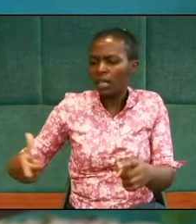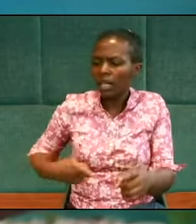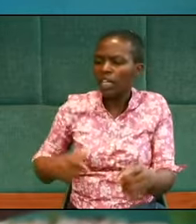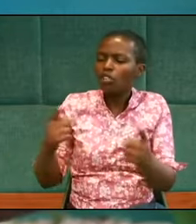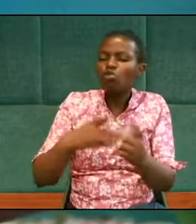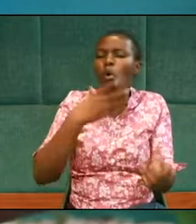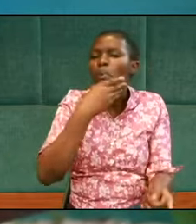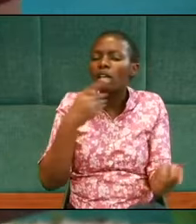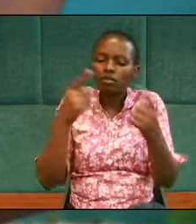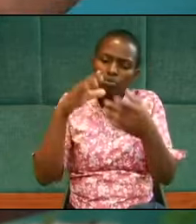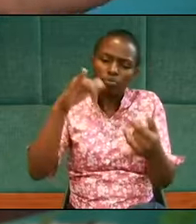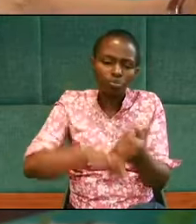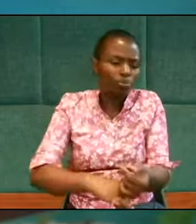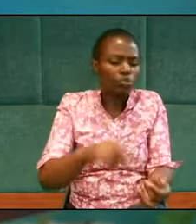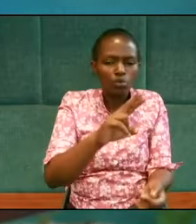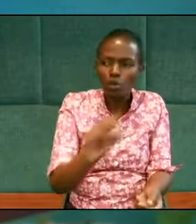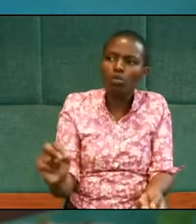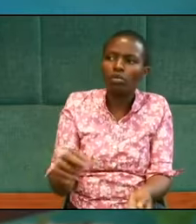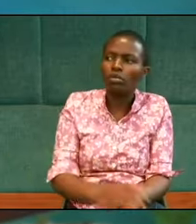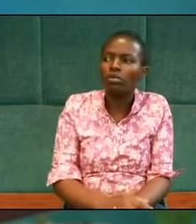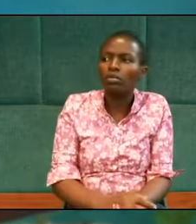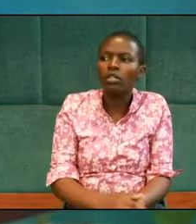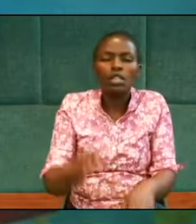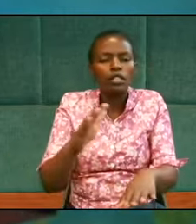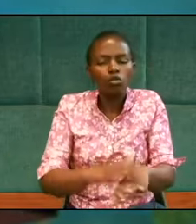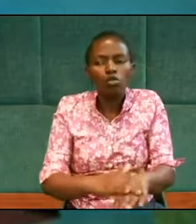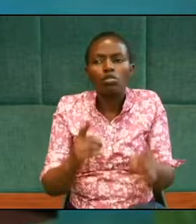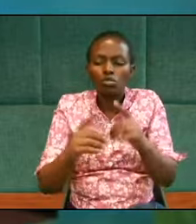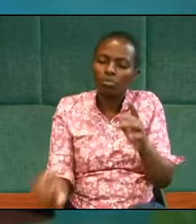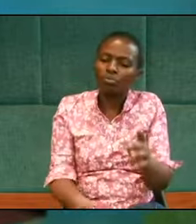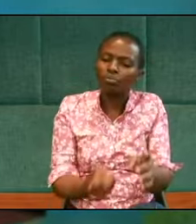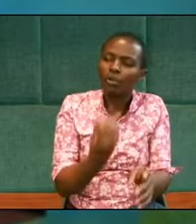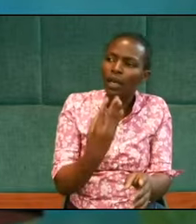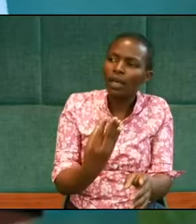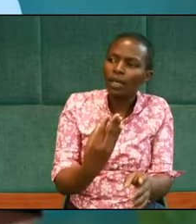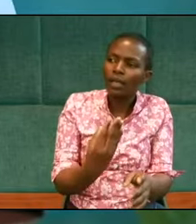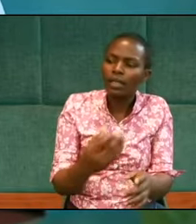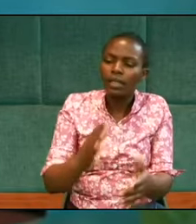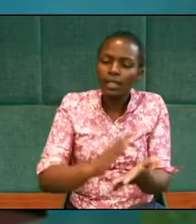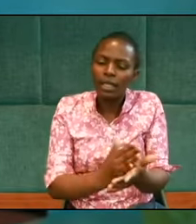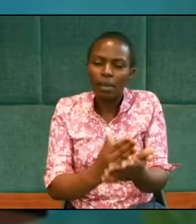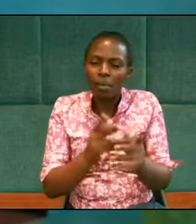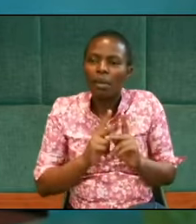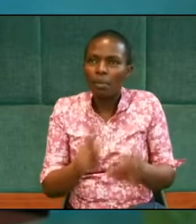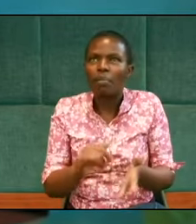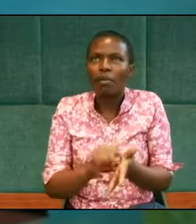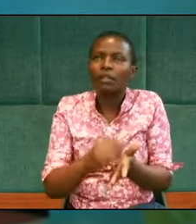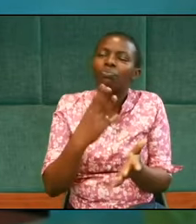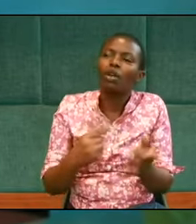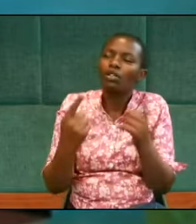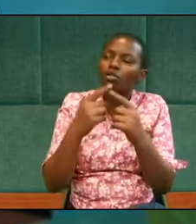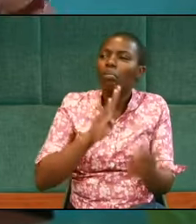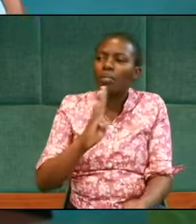married. It's good to raise a genuine concern at a certain stage, but sometimes some even don't want to come to